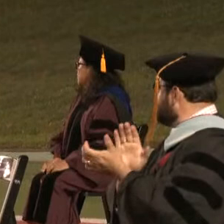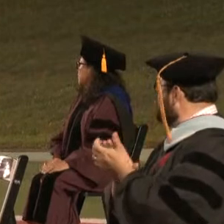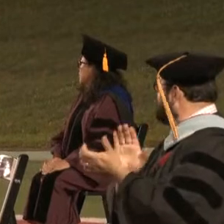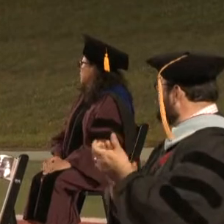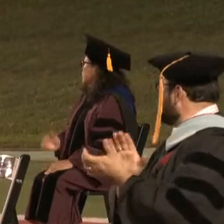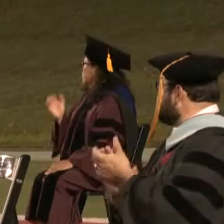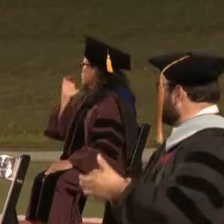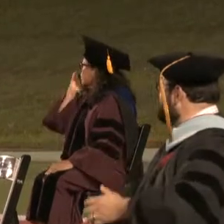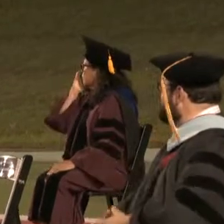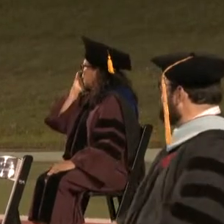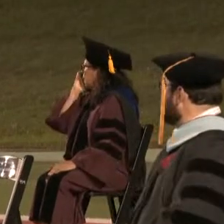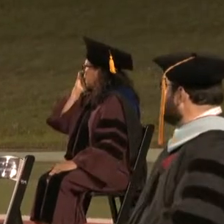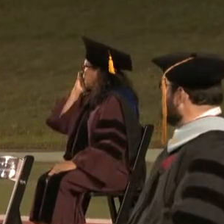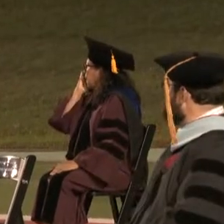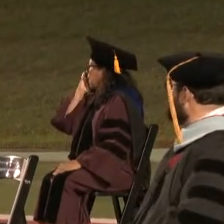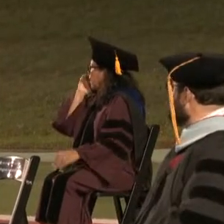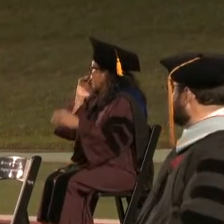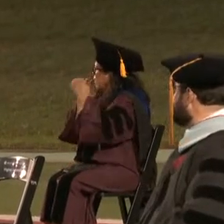Ready?